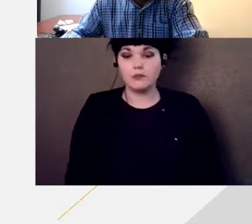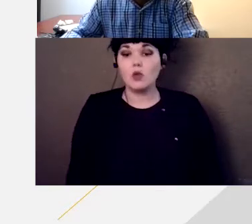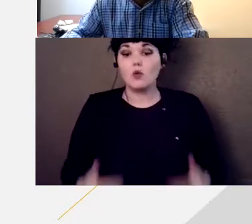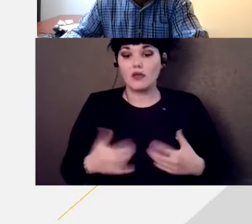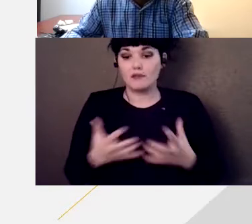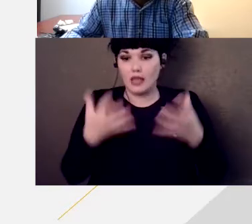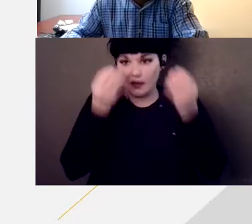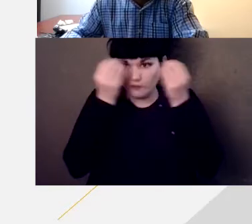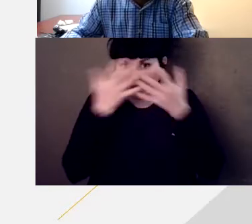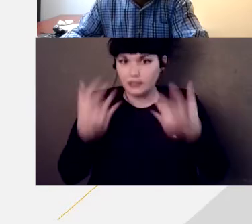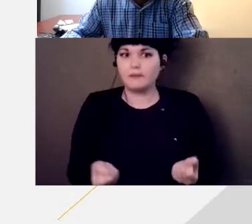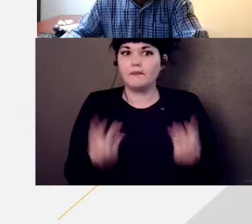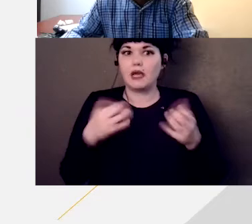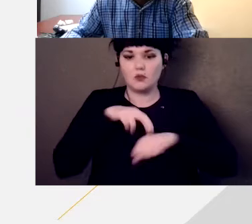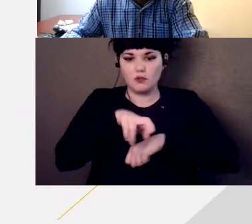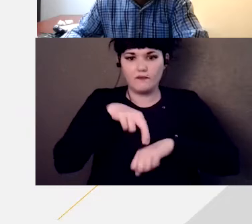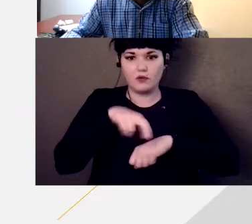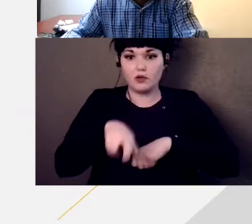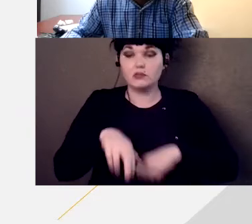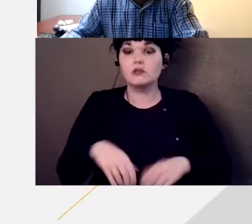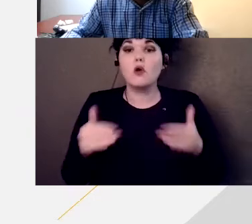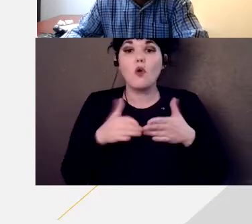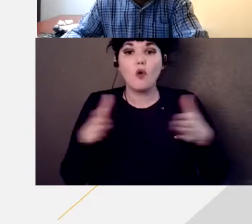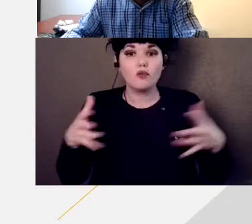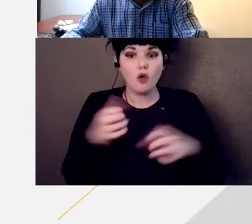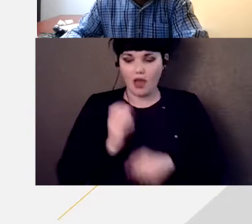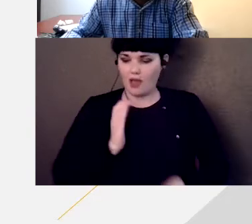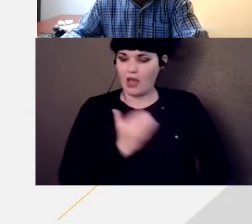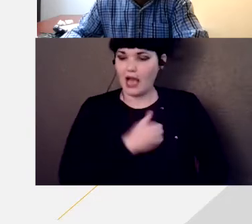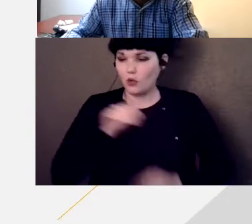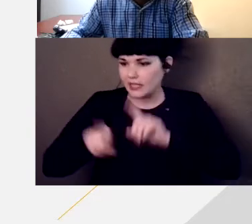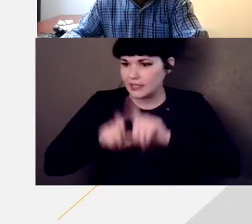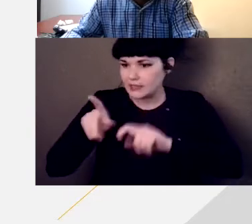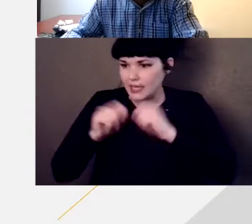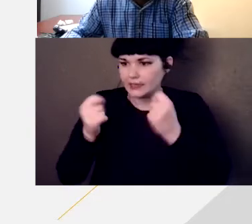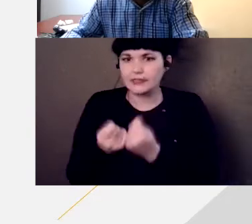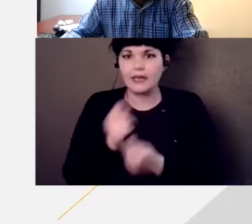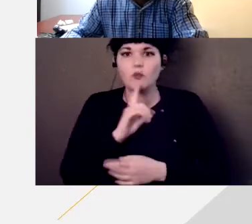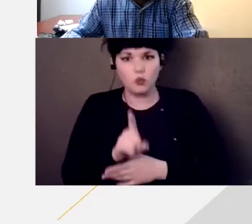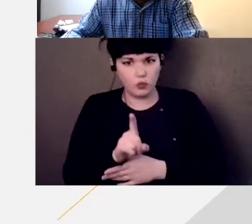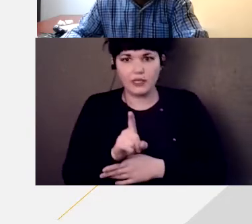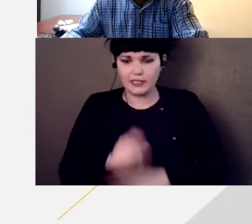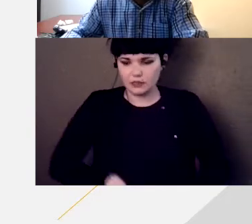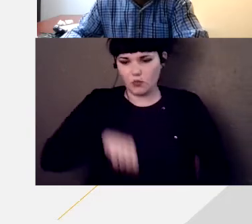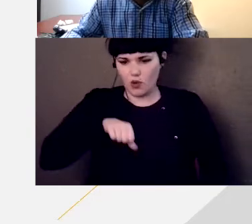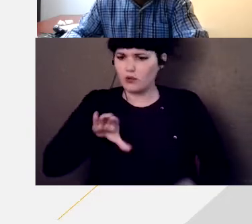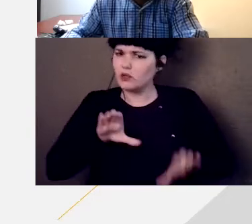DRNY overall and our intake team really prides themselves on doing our best to help every individual. What I